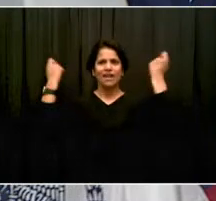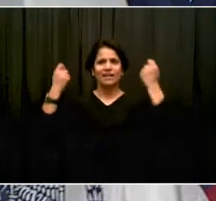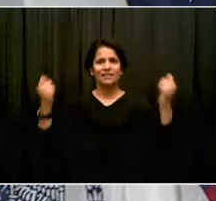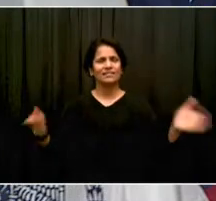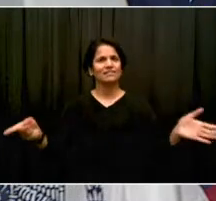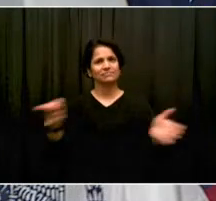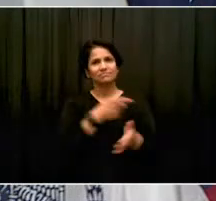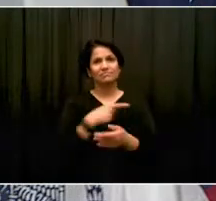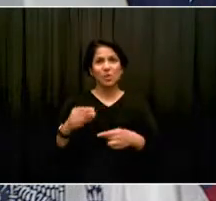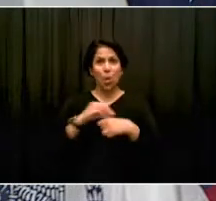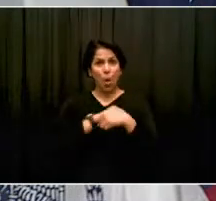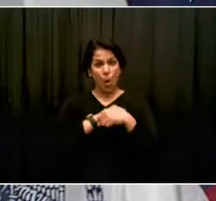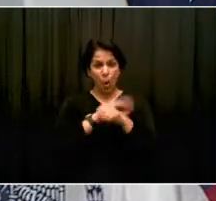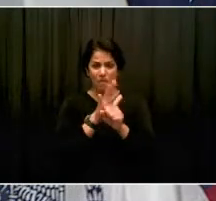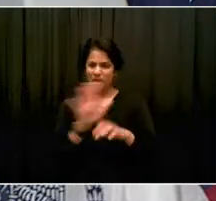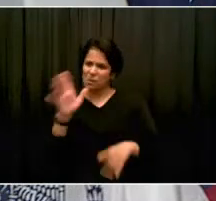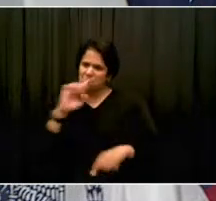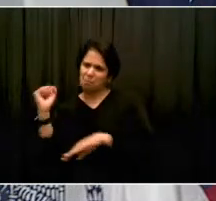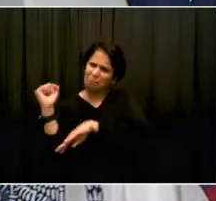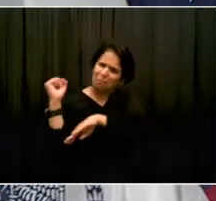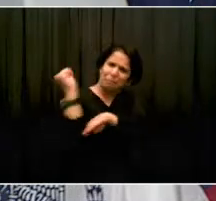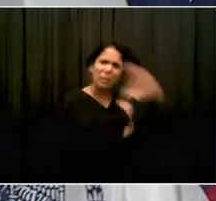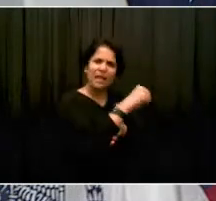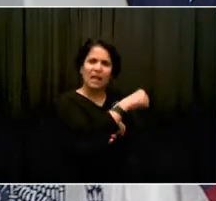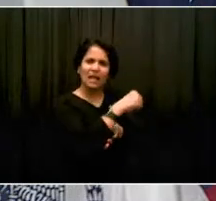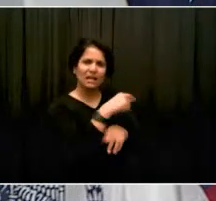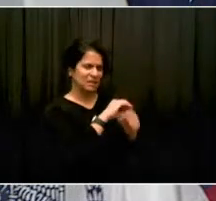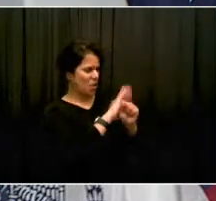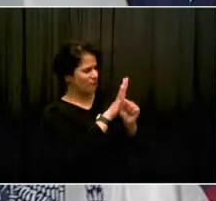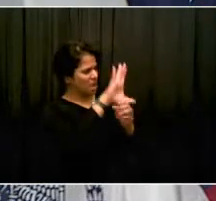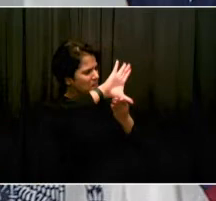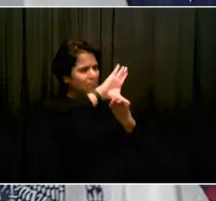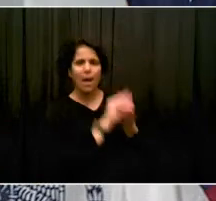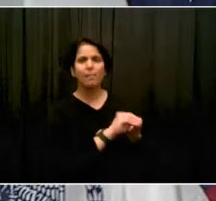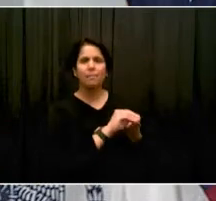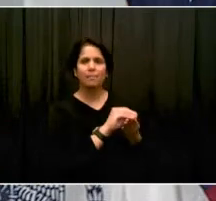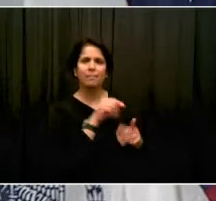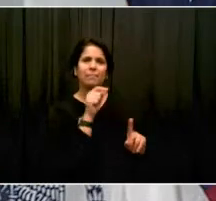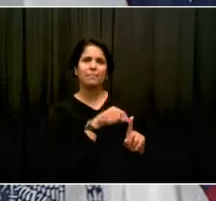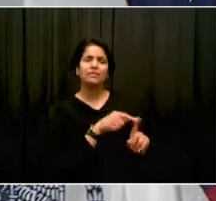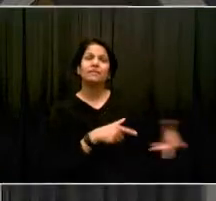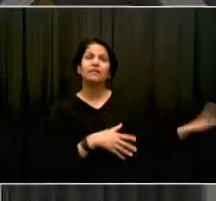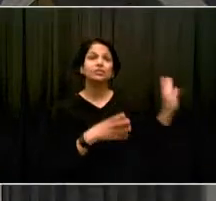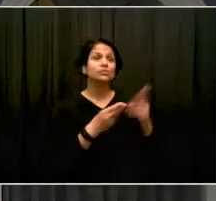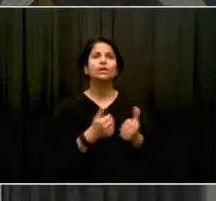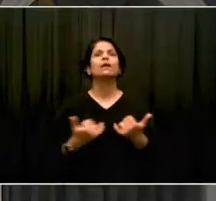the job. You know what I'm about to say. Go get vaccinated. Thank you, everybody.